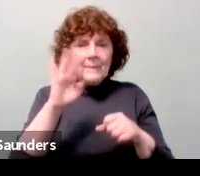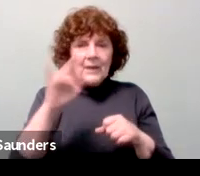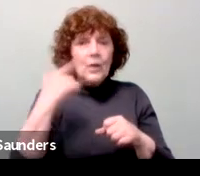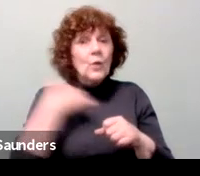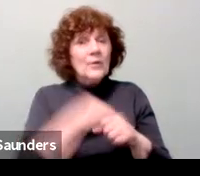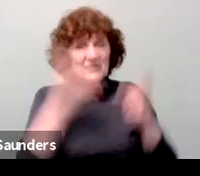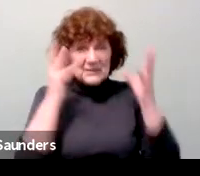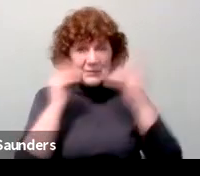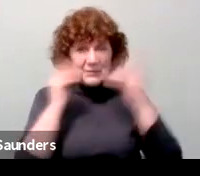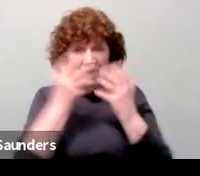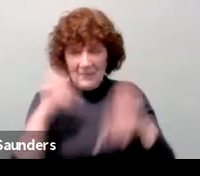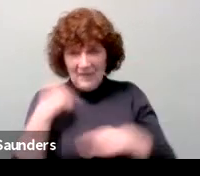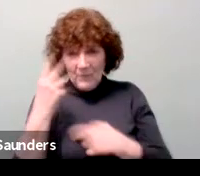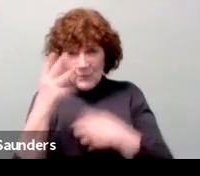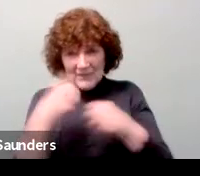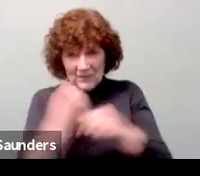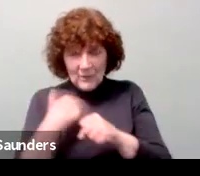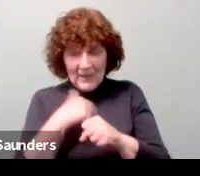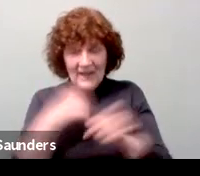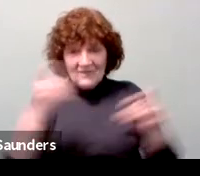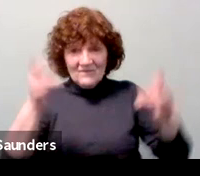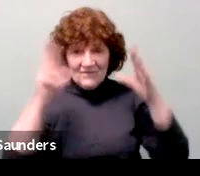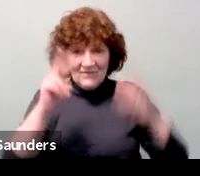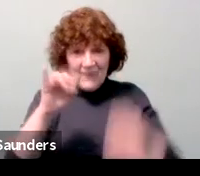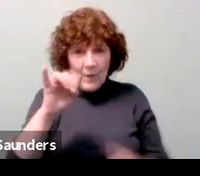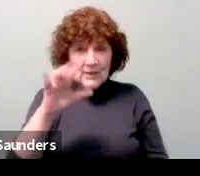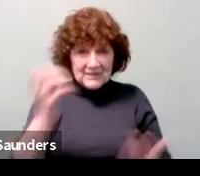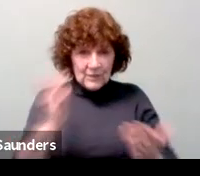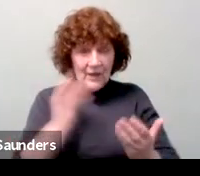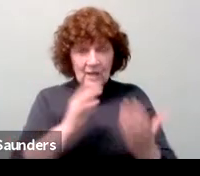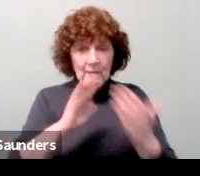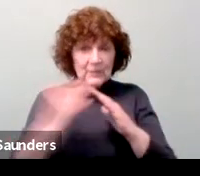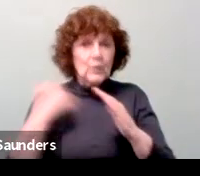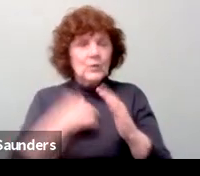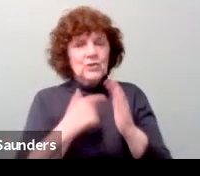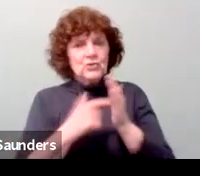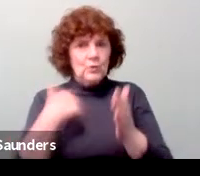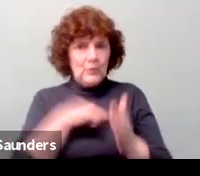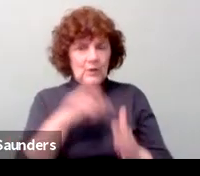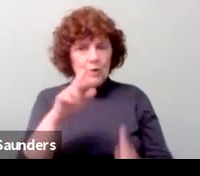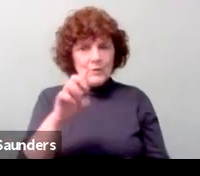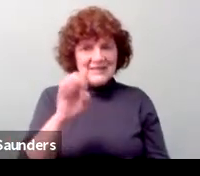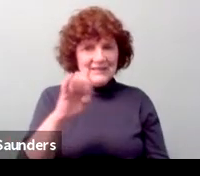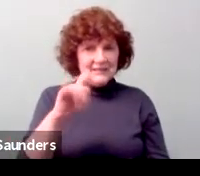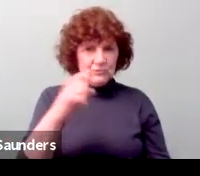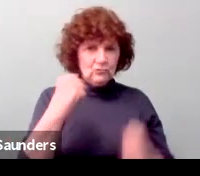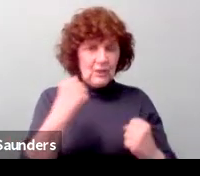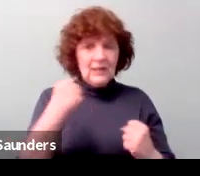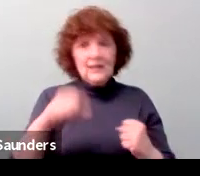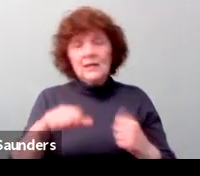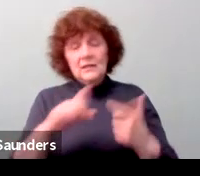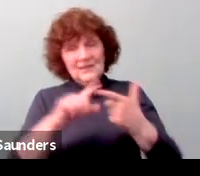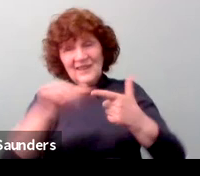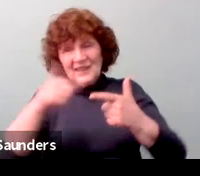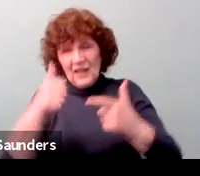struck by violence in our community, we showed our resilience. When yet another wave of racial injustice